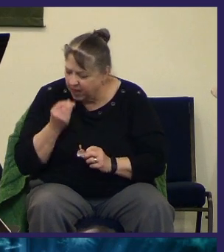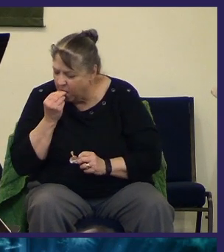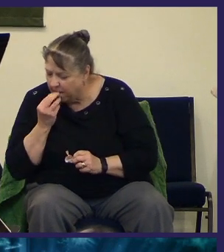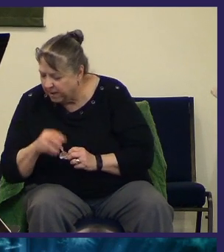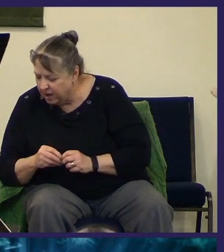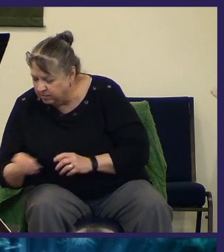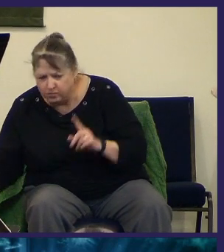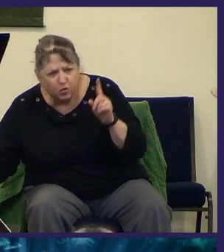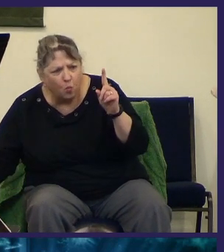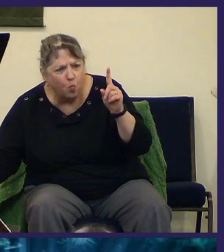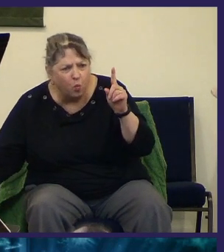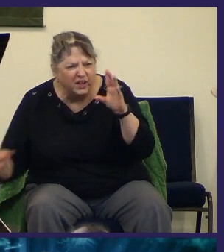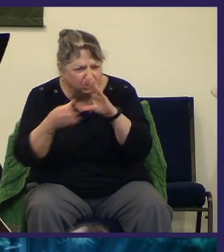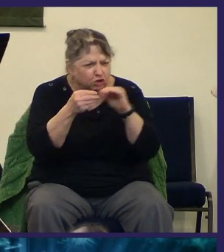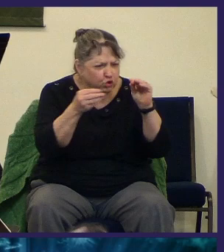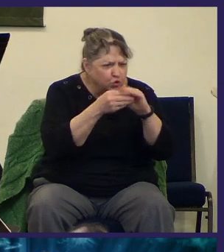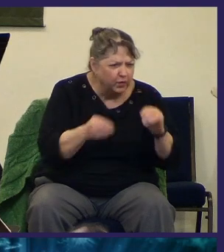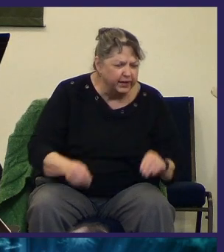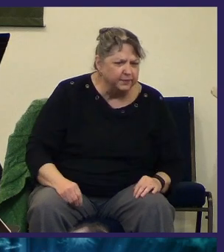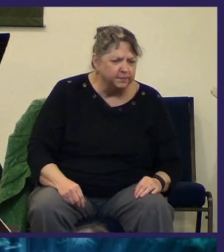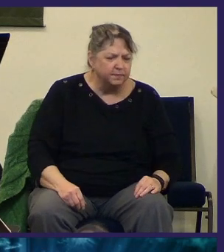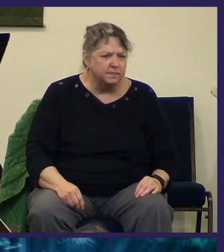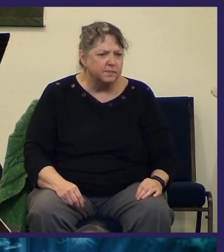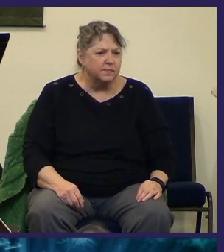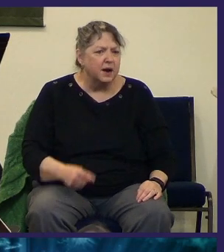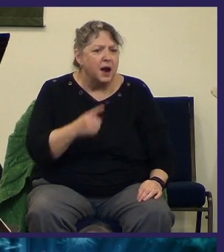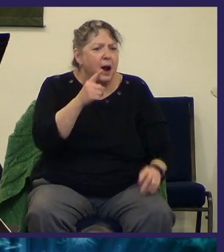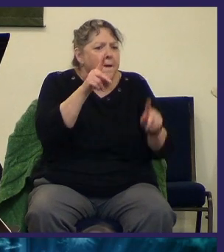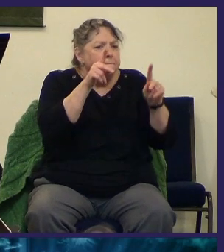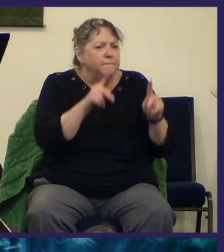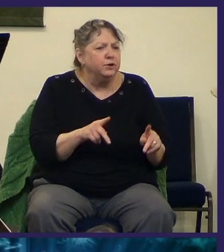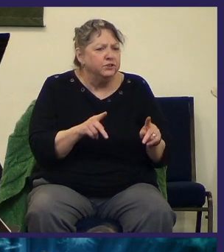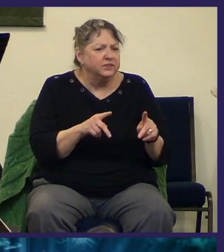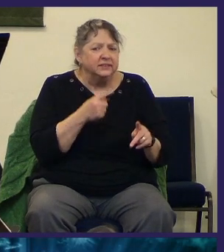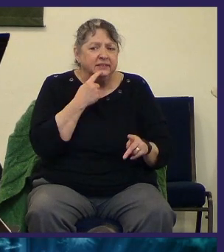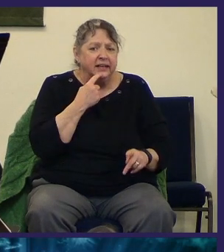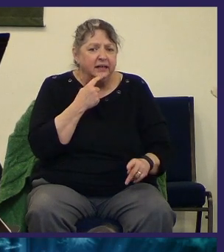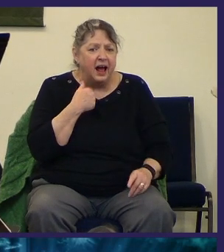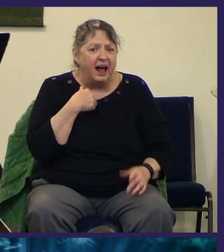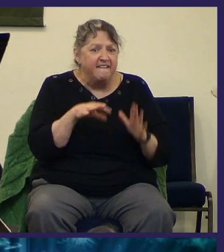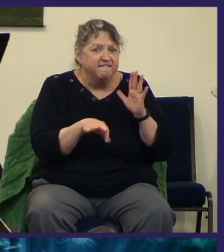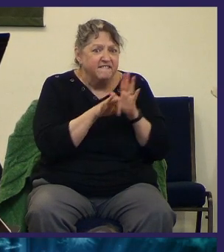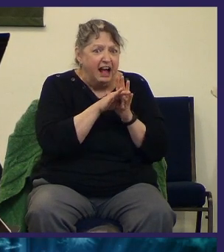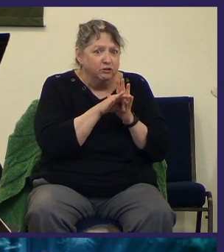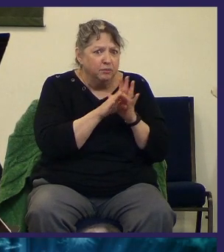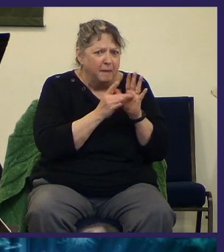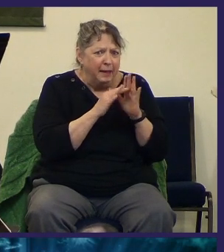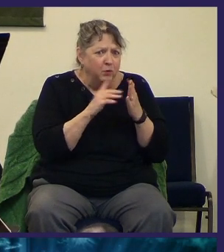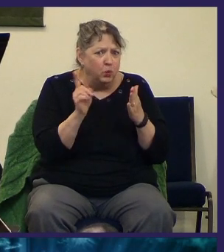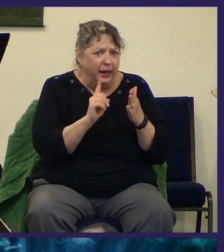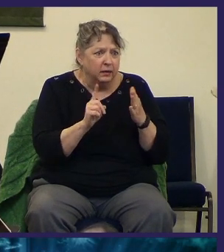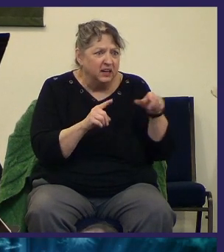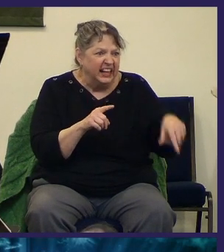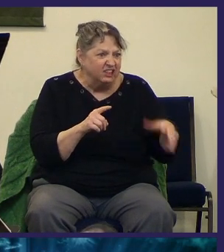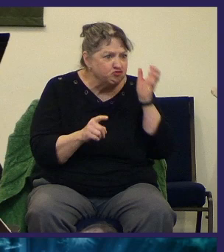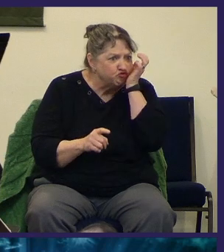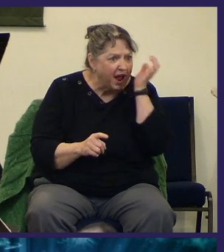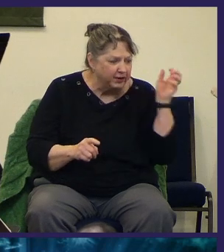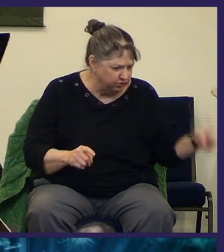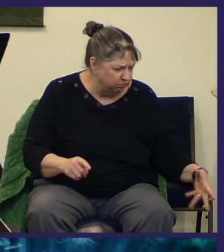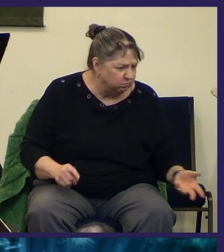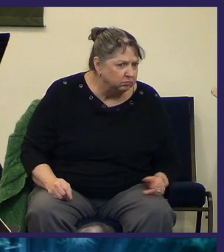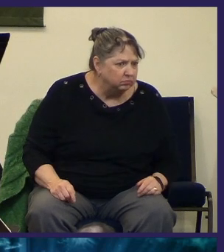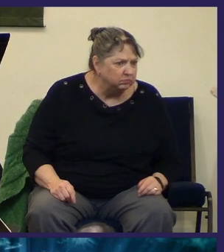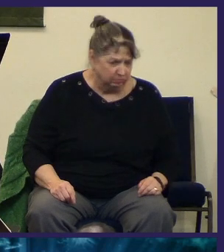unfortunately that's where some new testaments end up don't they we'd like to see uh growth through